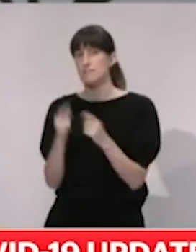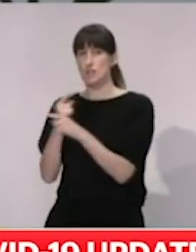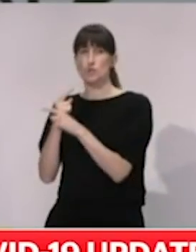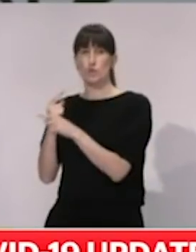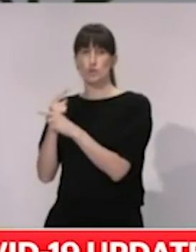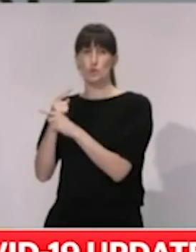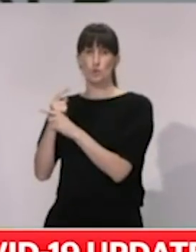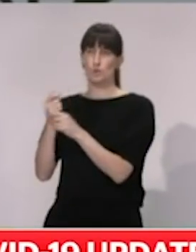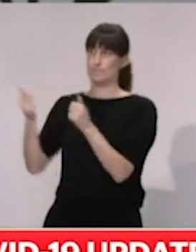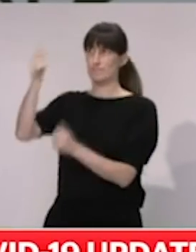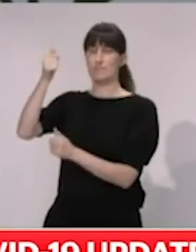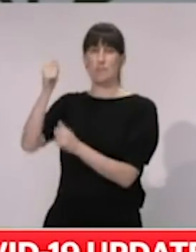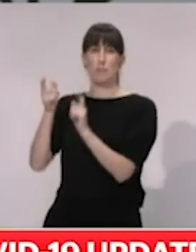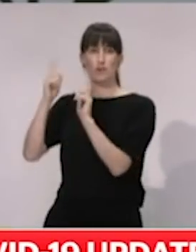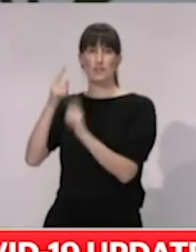power of entry.